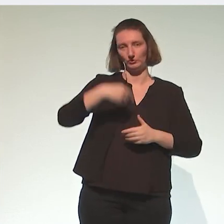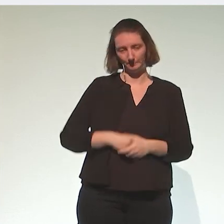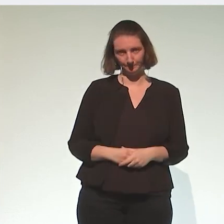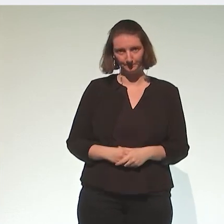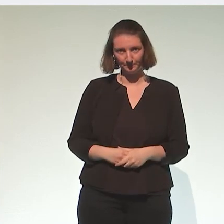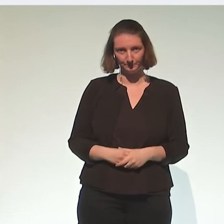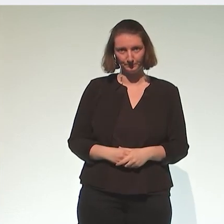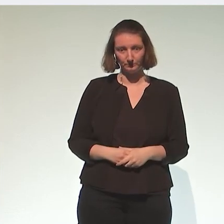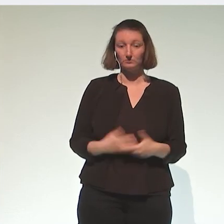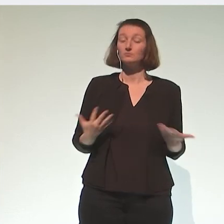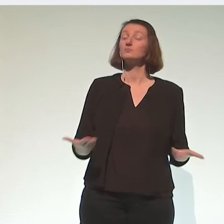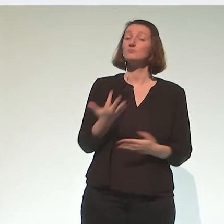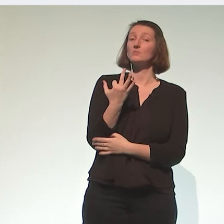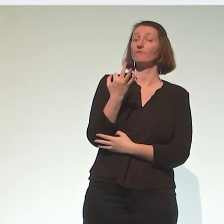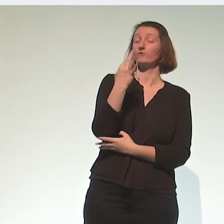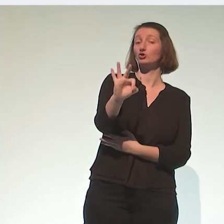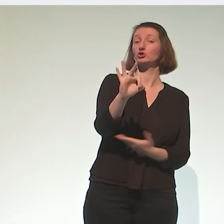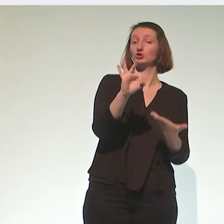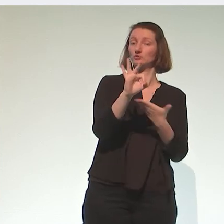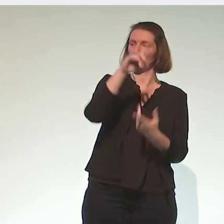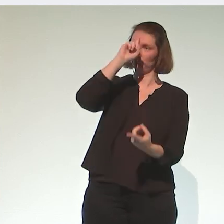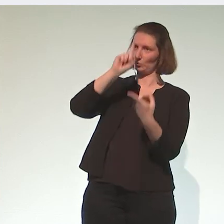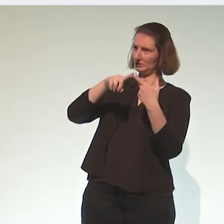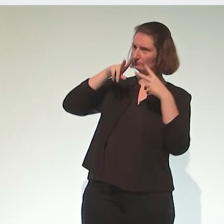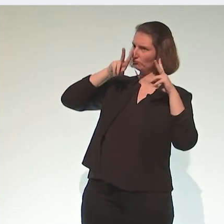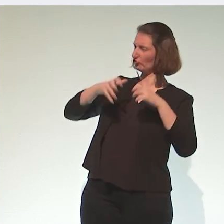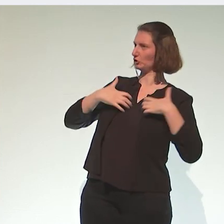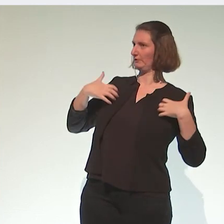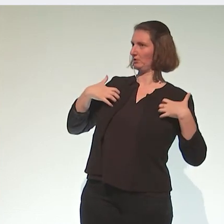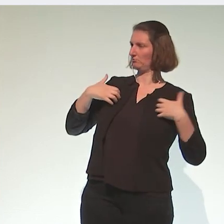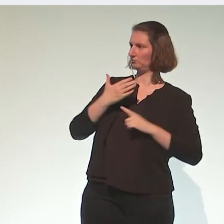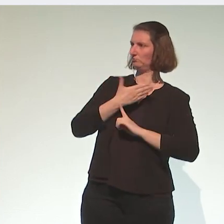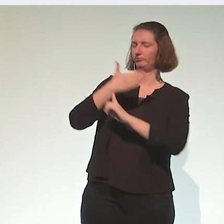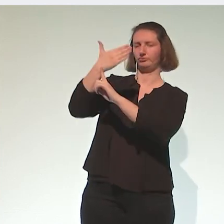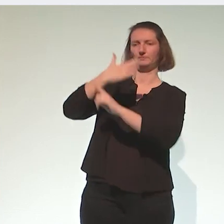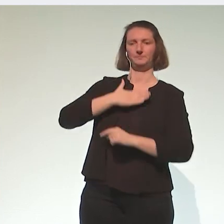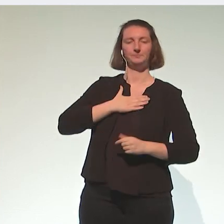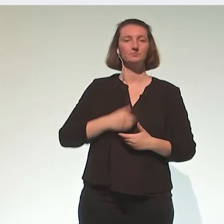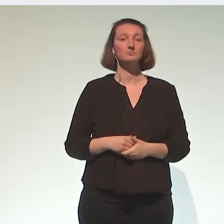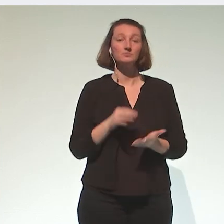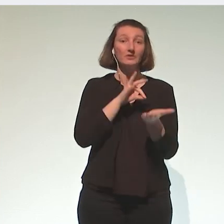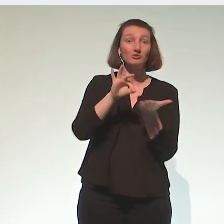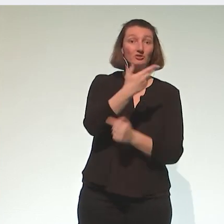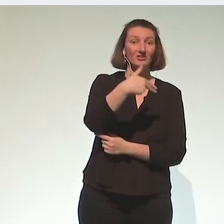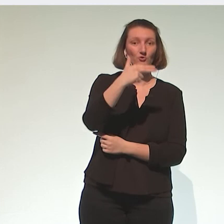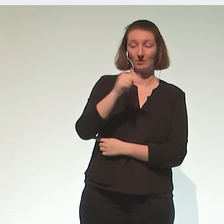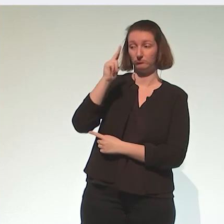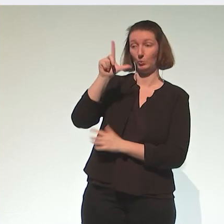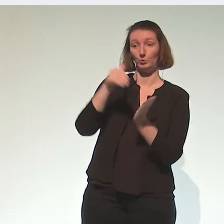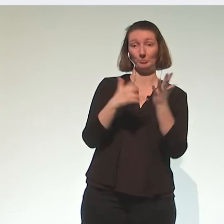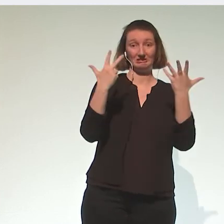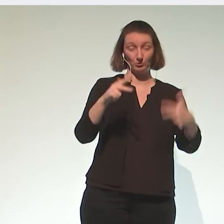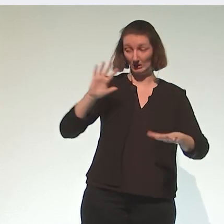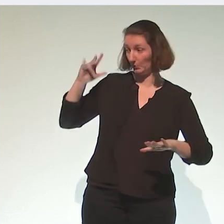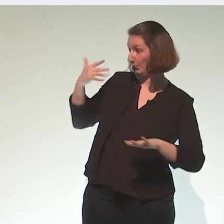conference on the disabled. France believes this is very important scientific ambition. Our national strategy that we